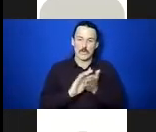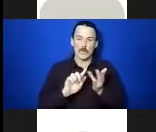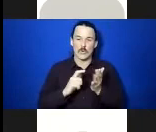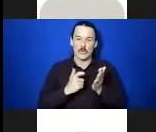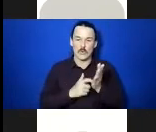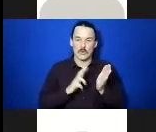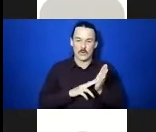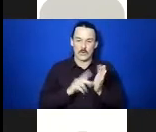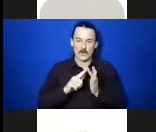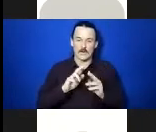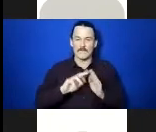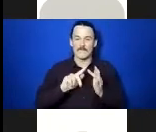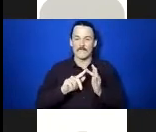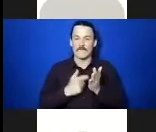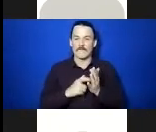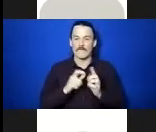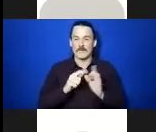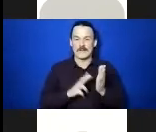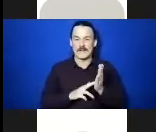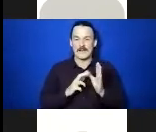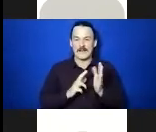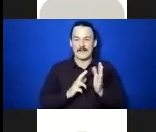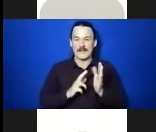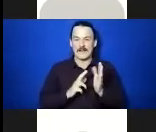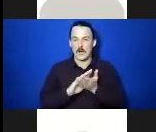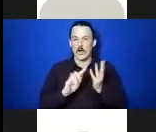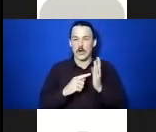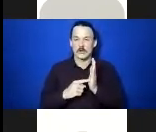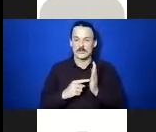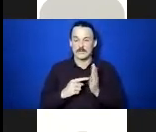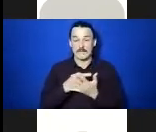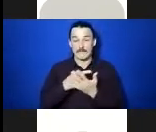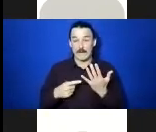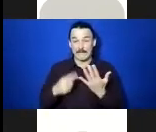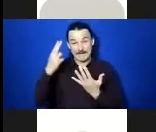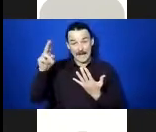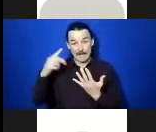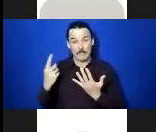Schultz. The final five names I read were killed by